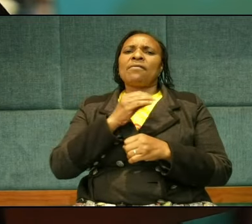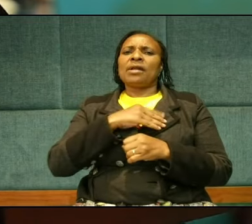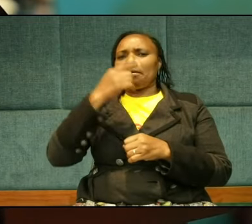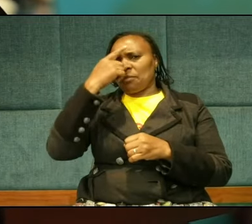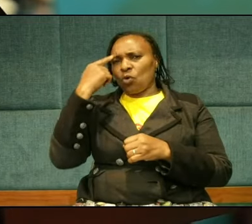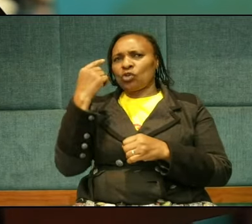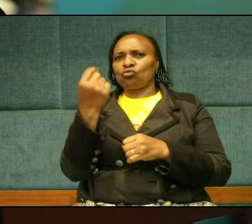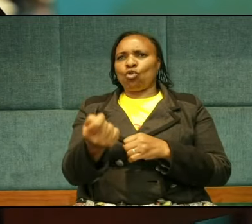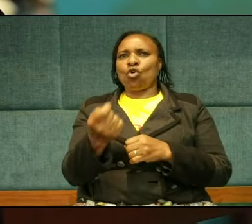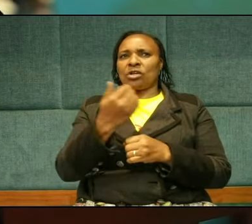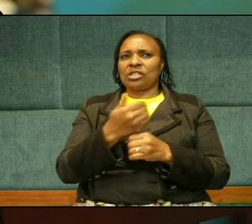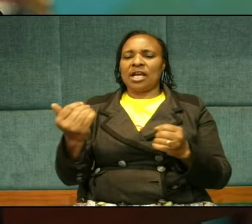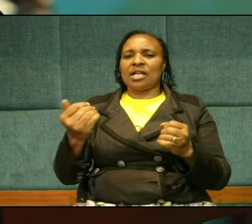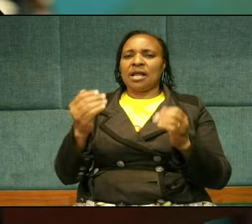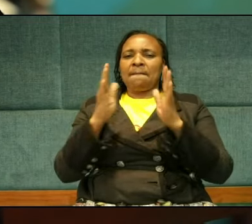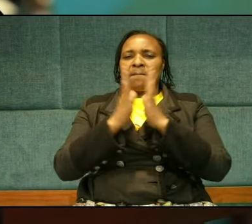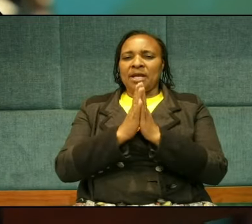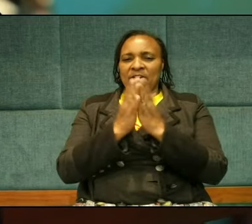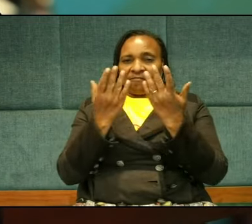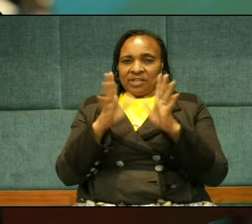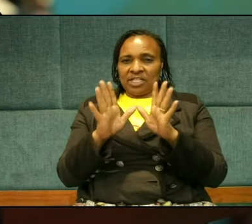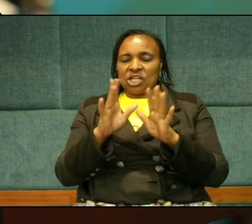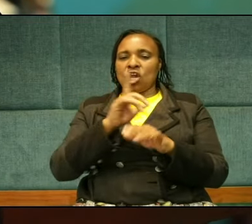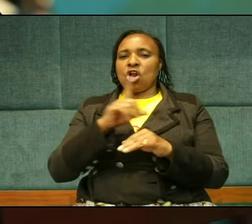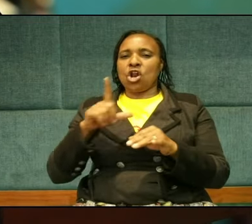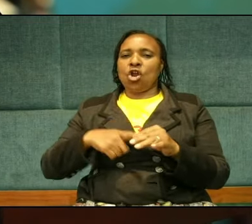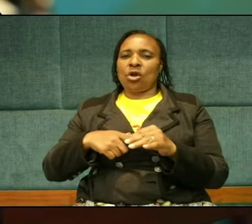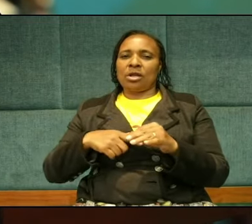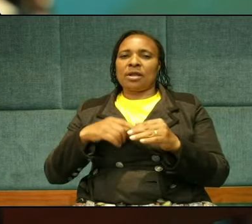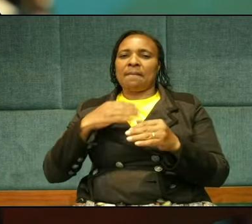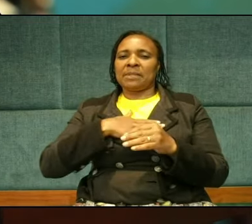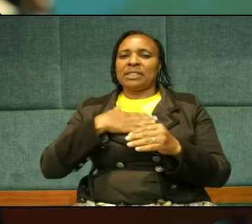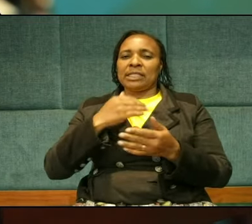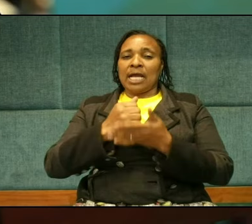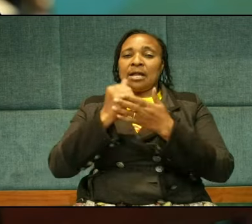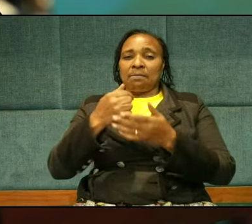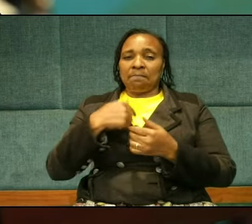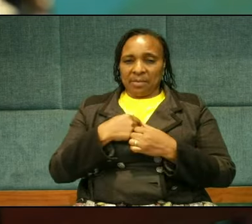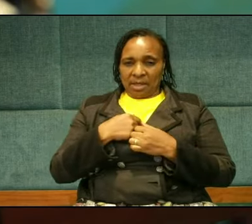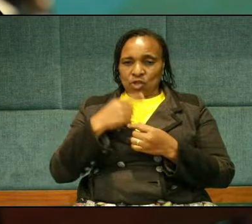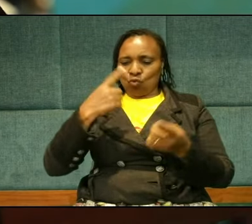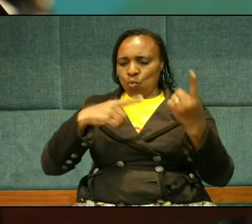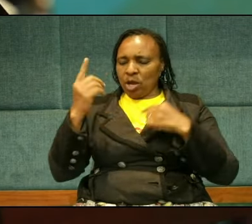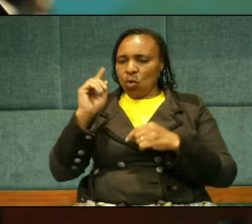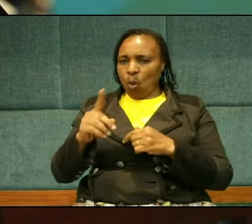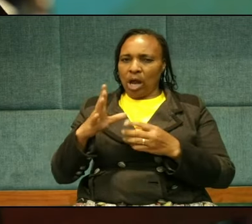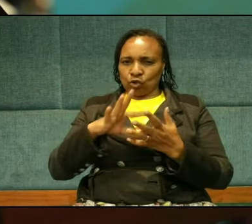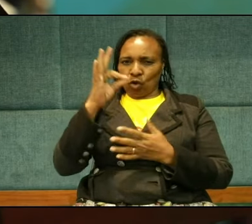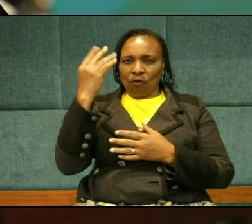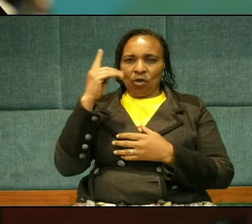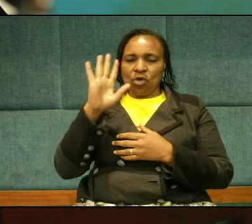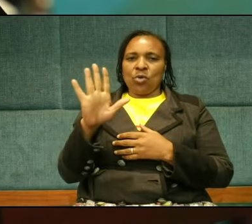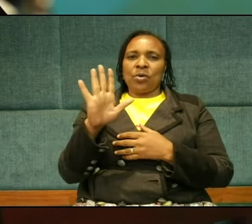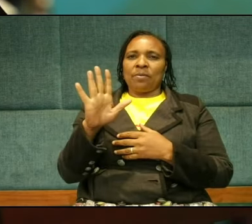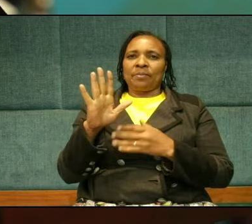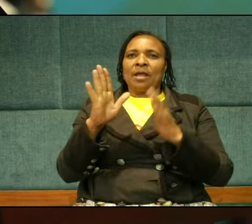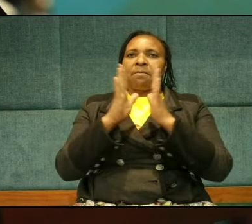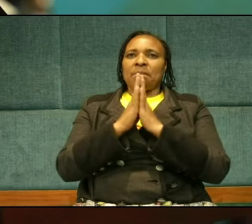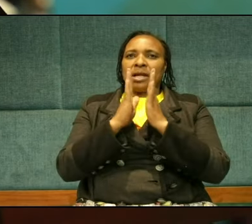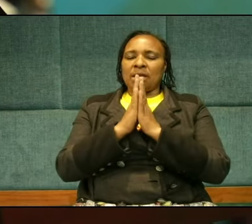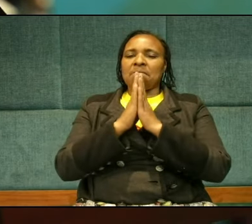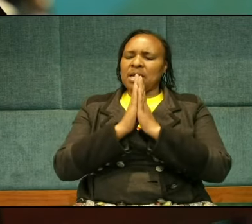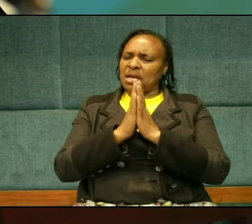only a small child. So he prayed, "Lord, please help me to win at least one soul for you." He prayed